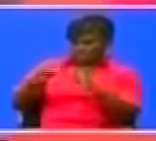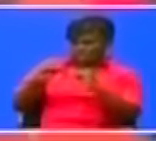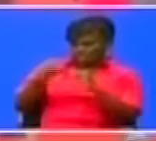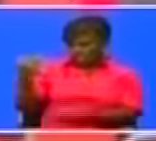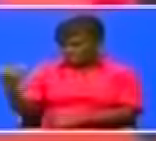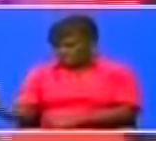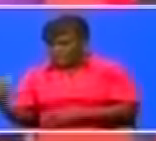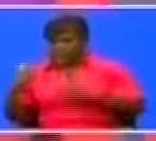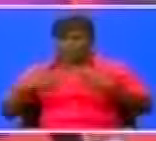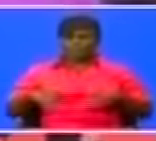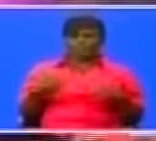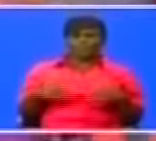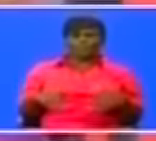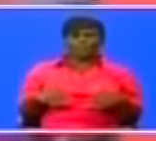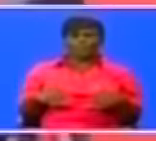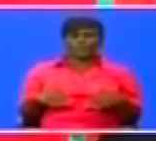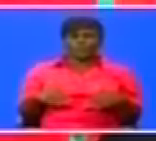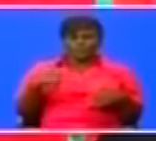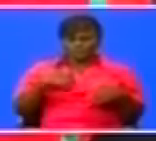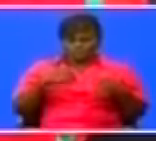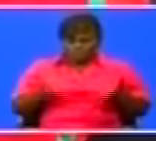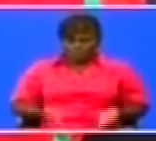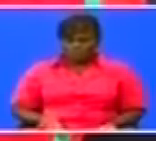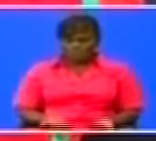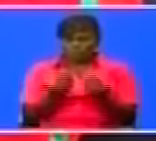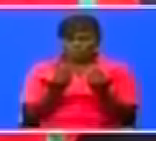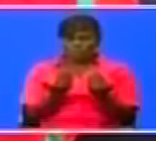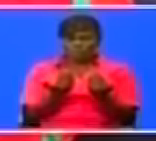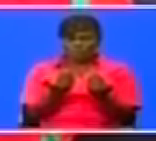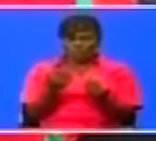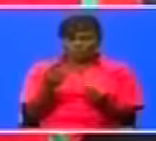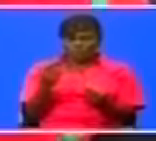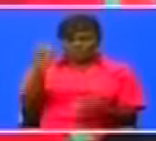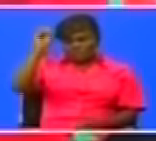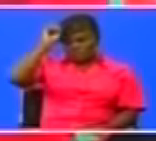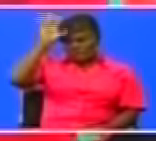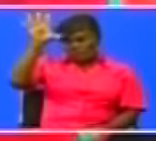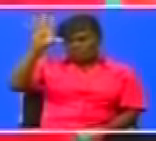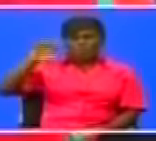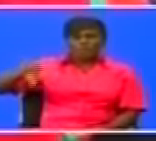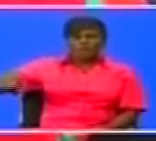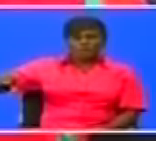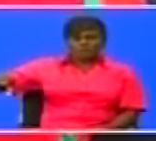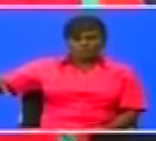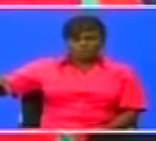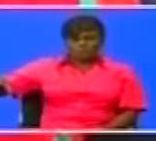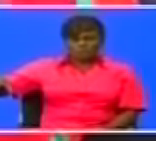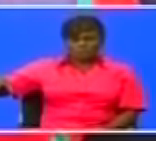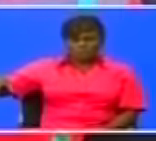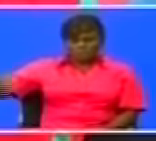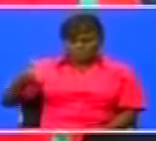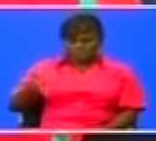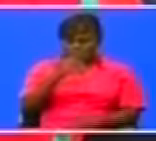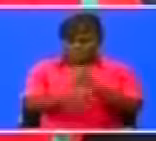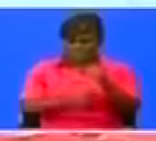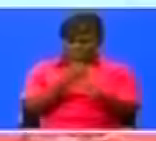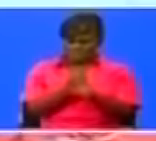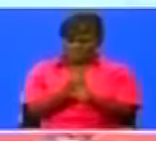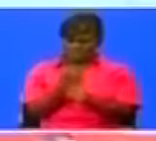youngsters. I was born at a place called Idunguri in Kiabu County right now. I've been here for